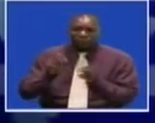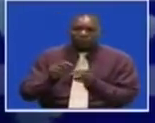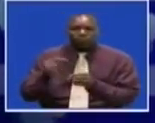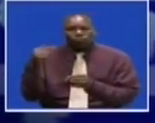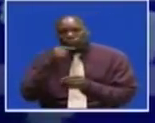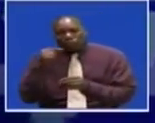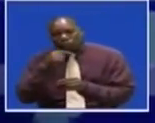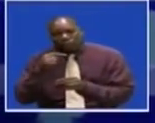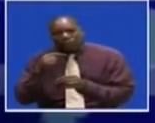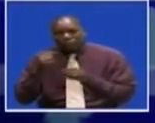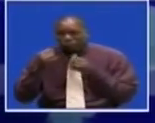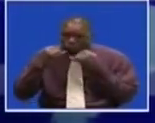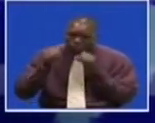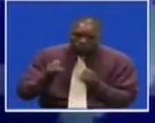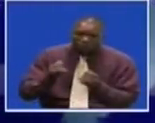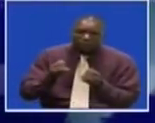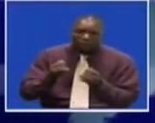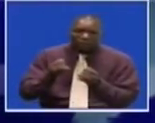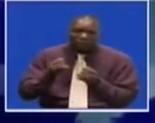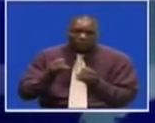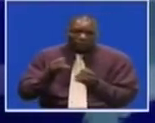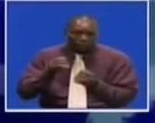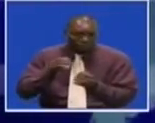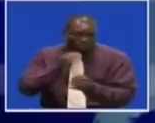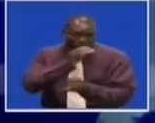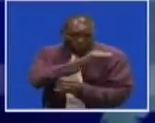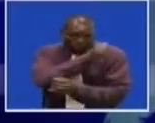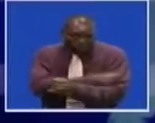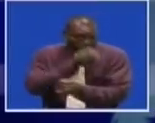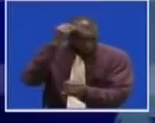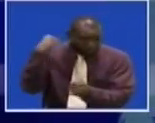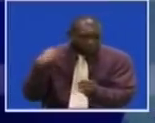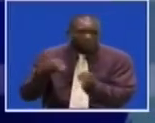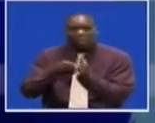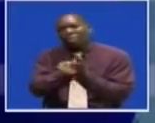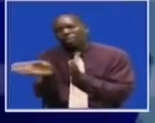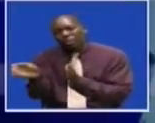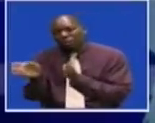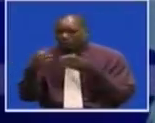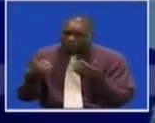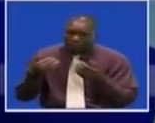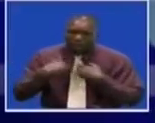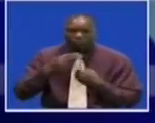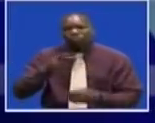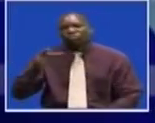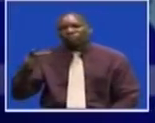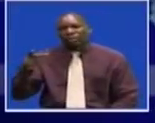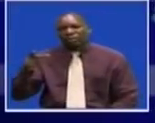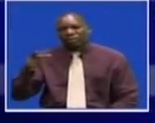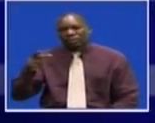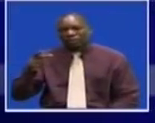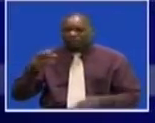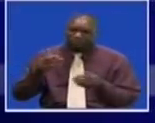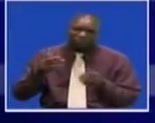false information, abuse of authority of office and possession of property reasonably suspected to be proceeds